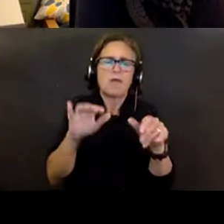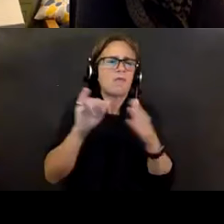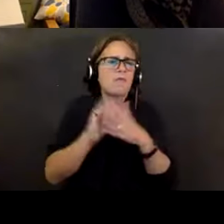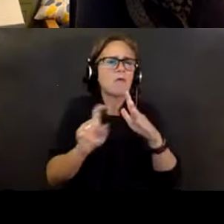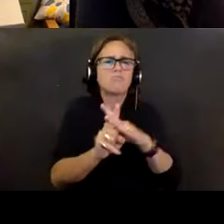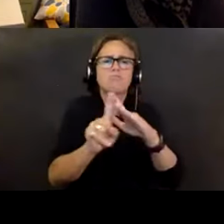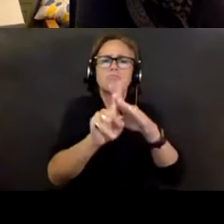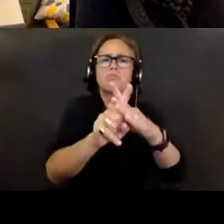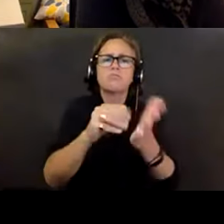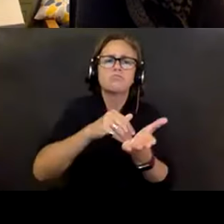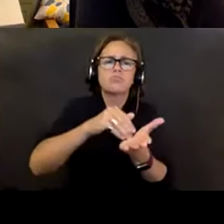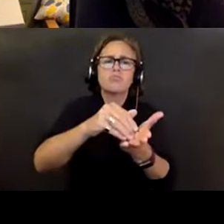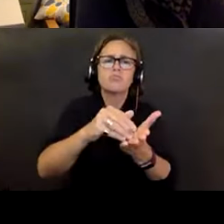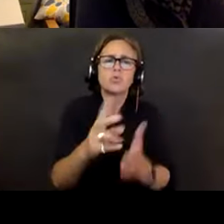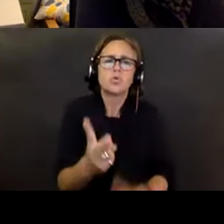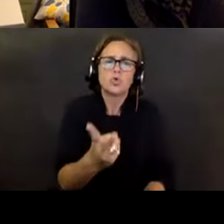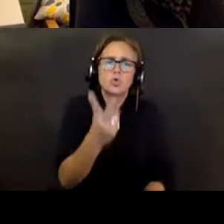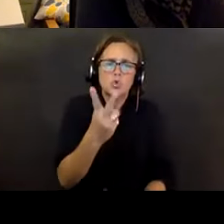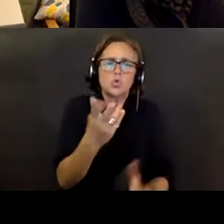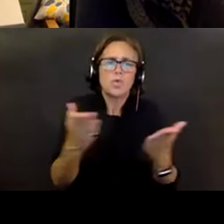I mean, my other thought too is, right,